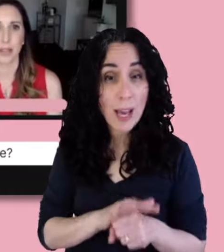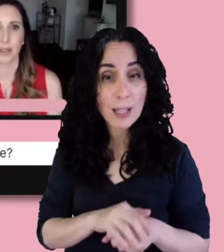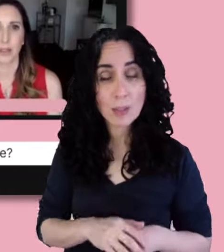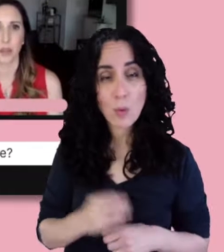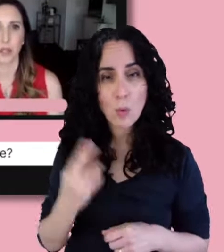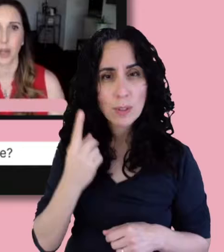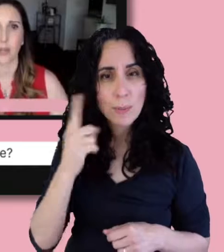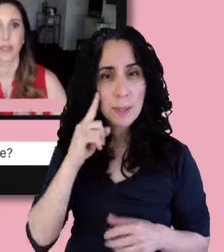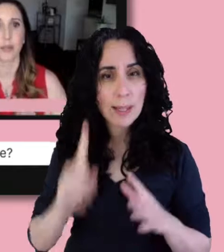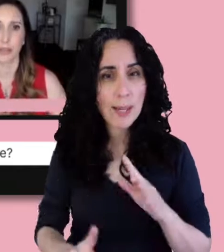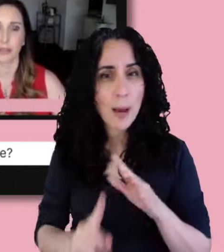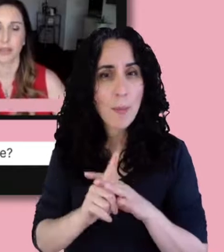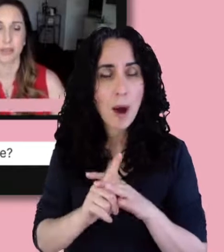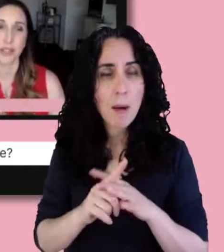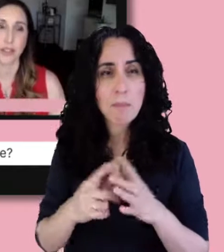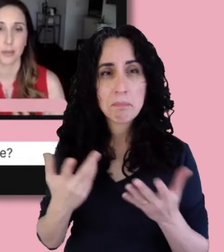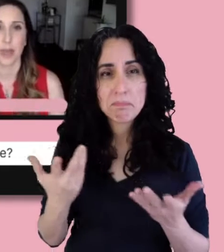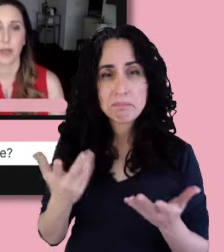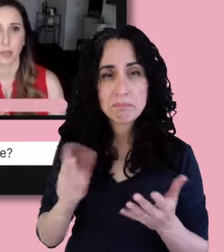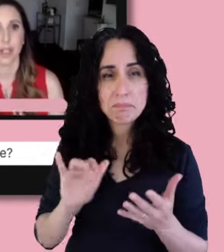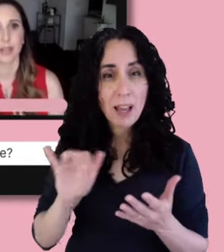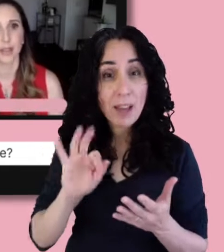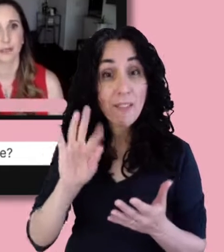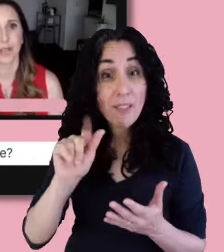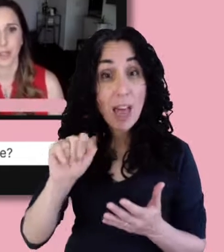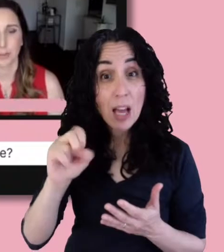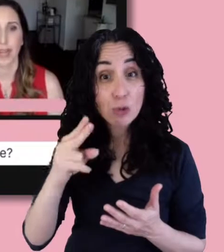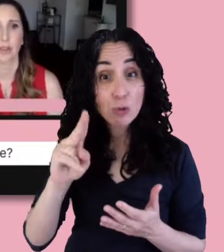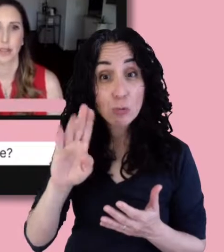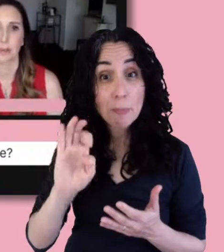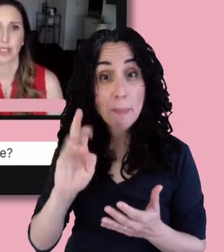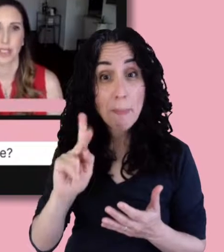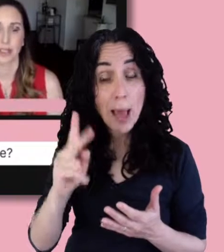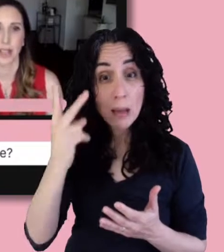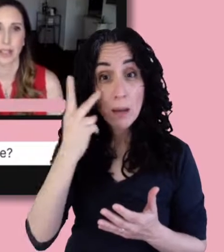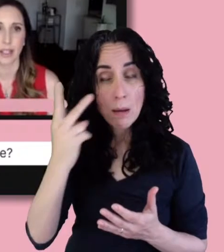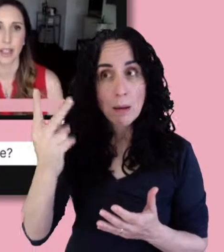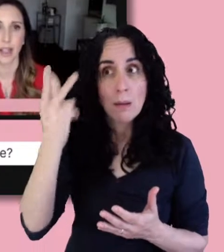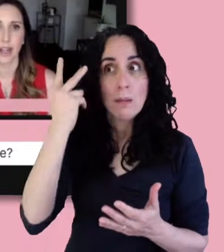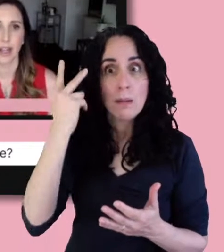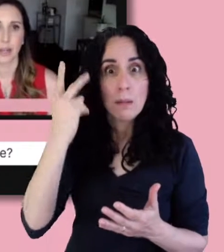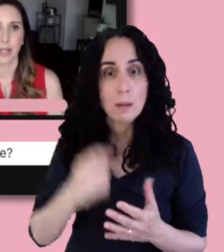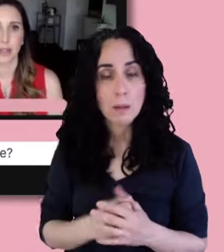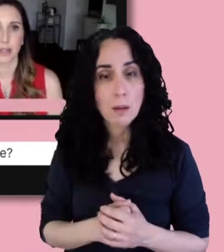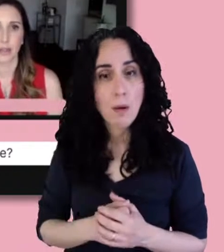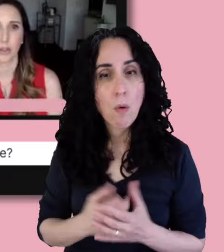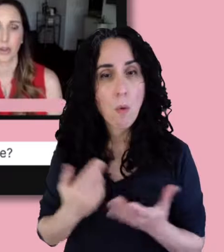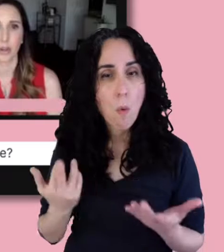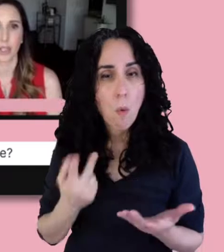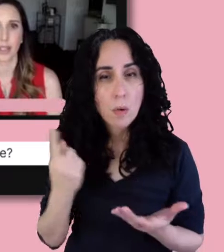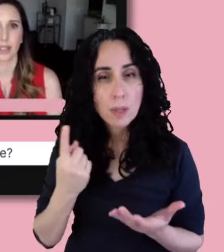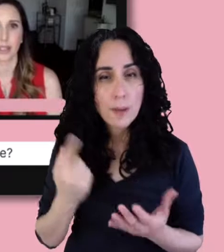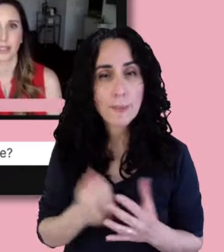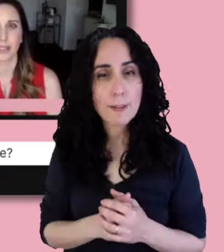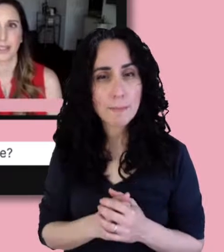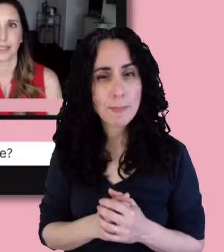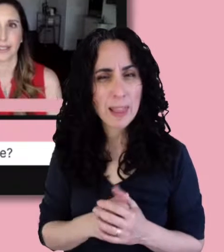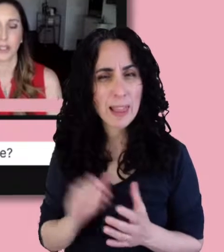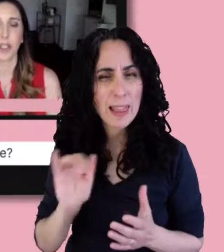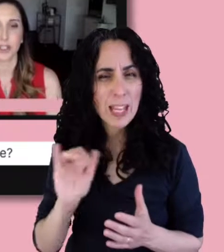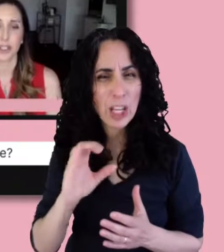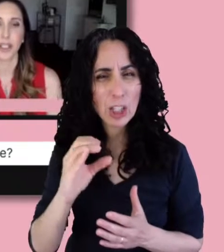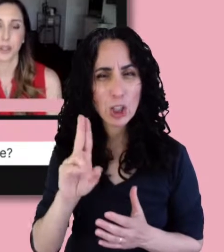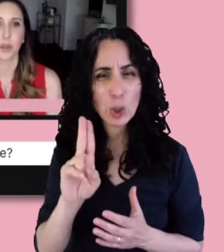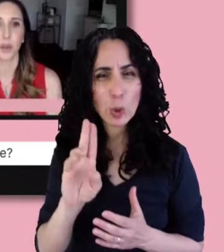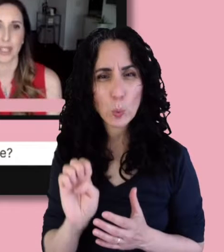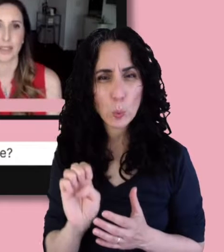that comes up in not just a memory, but a flashback or something like that. It's also